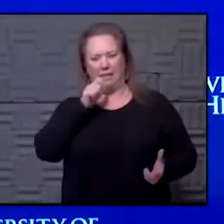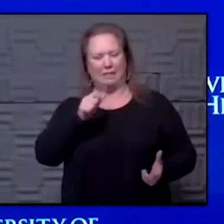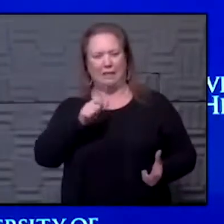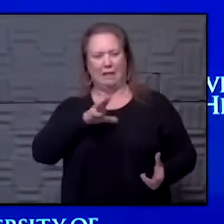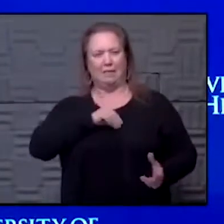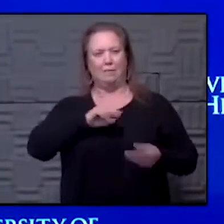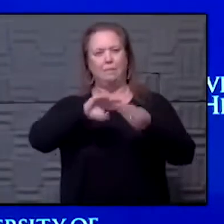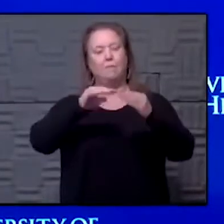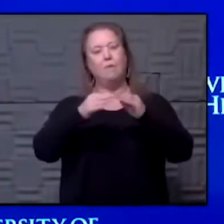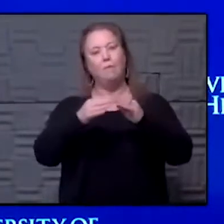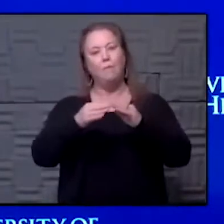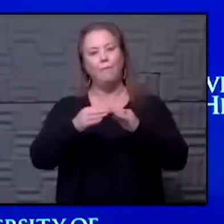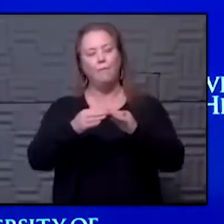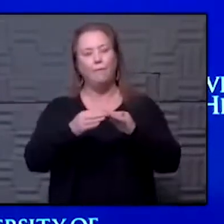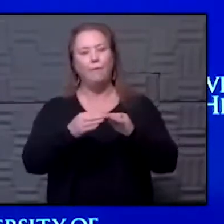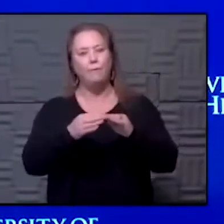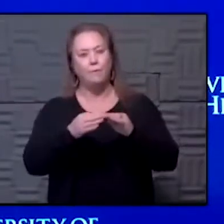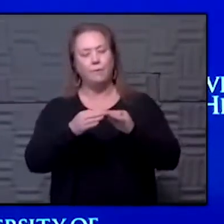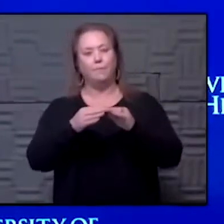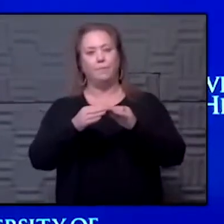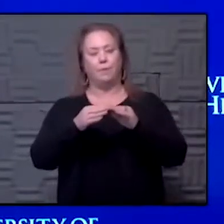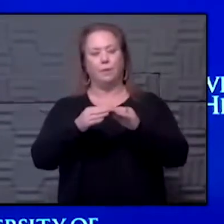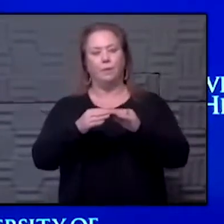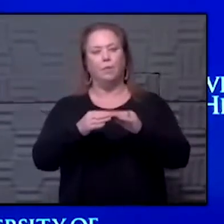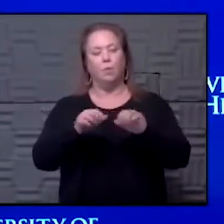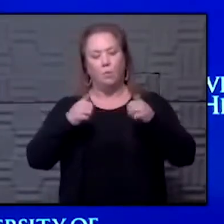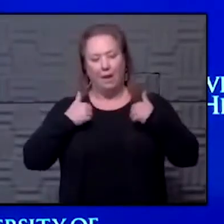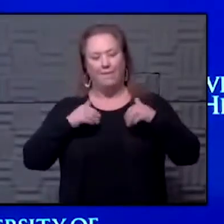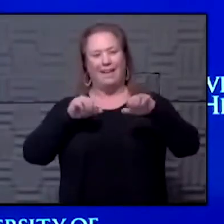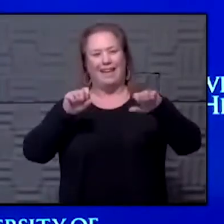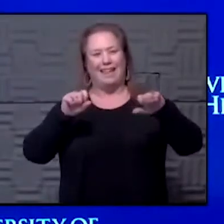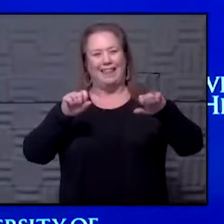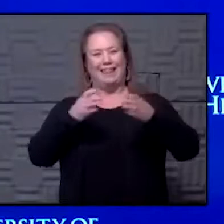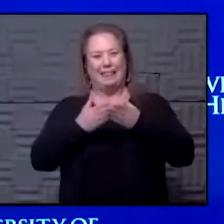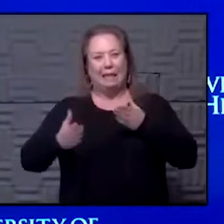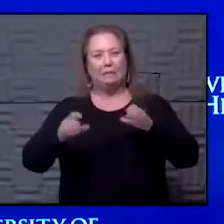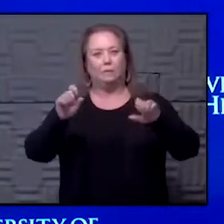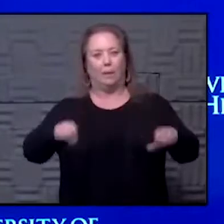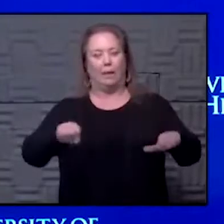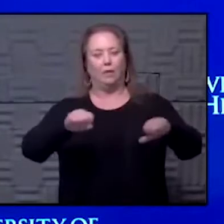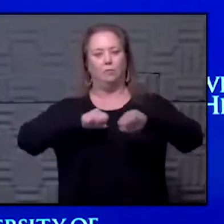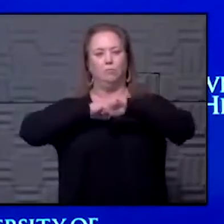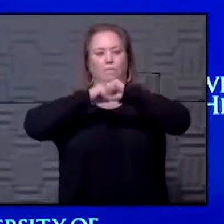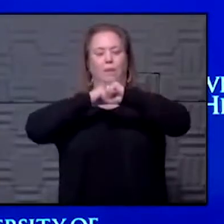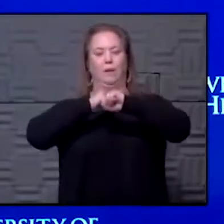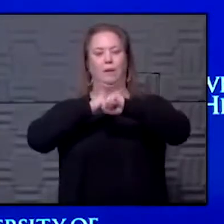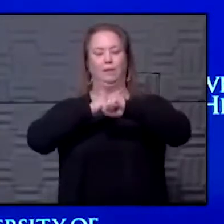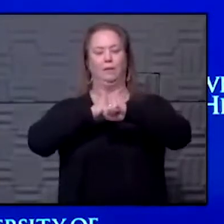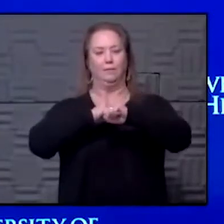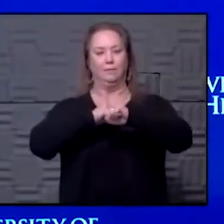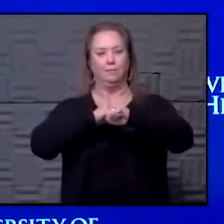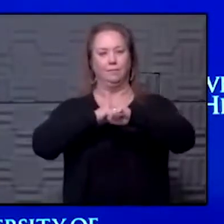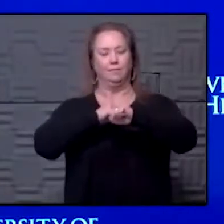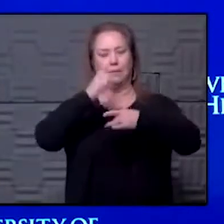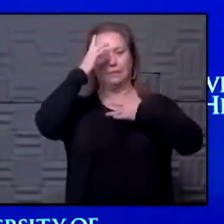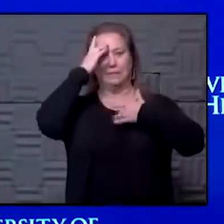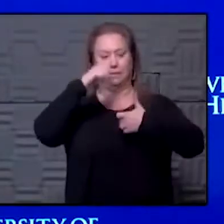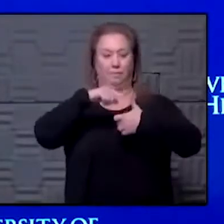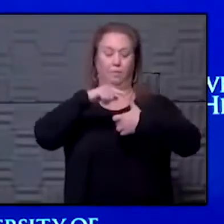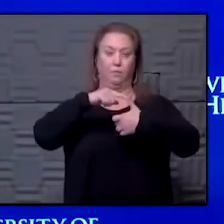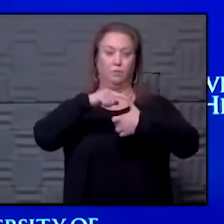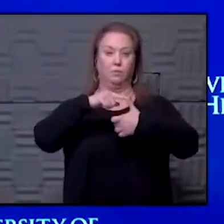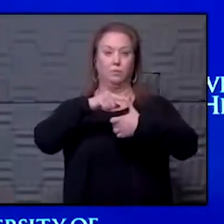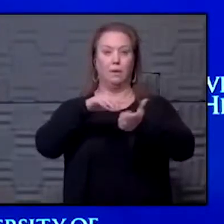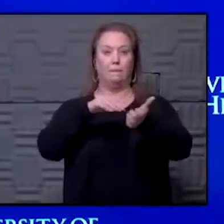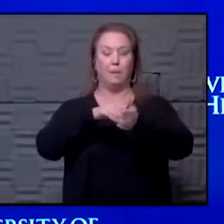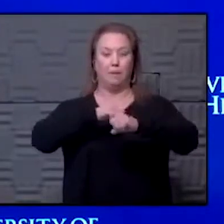high number when there's accessible things that you can do to prevent it. And those things are, first,